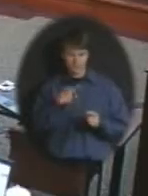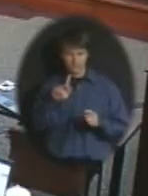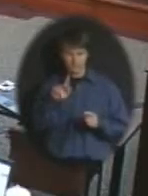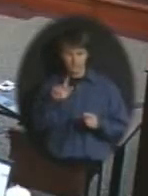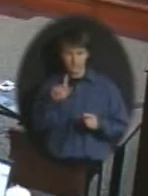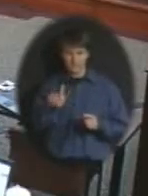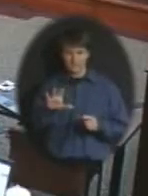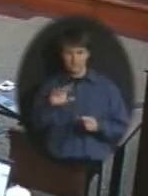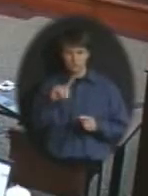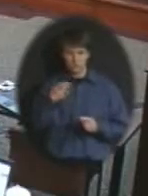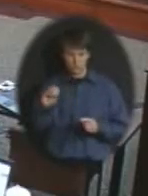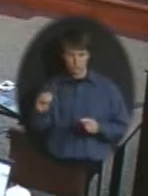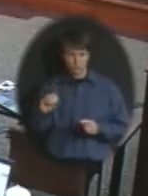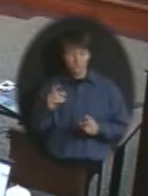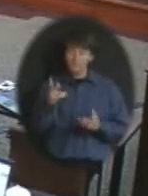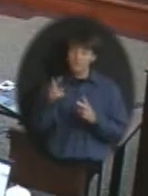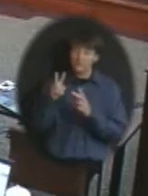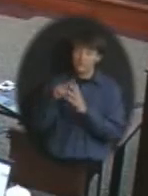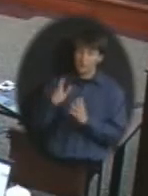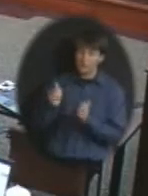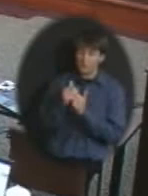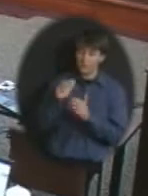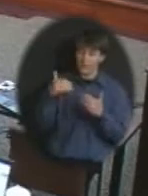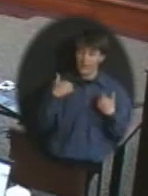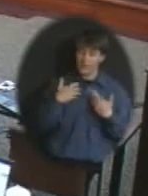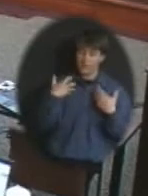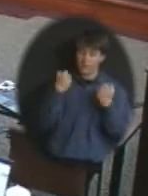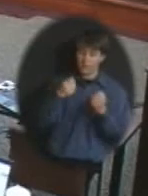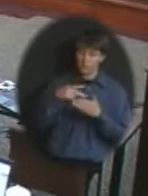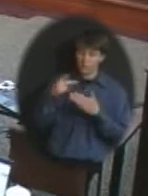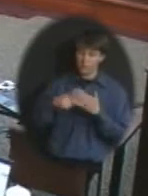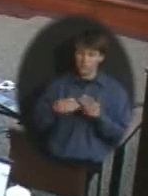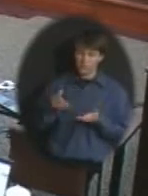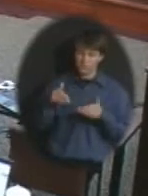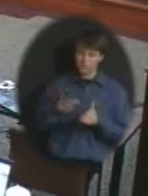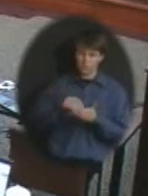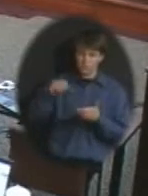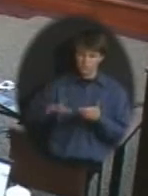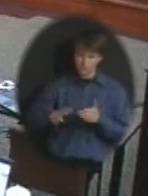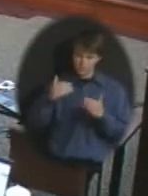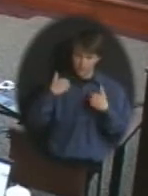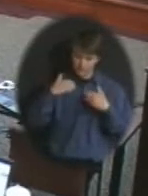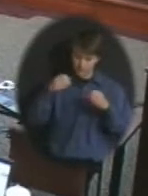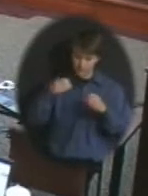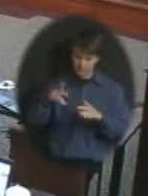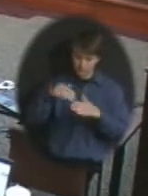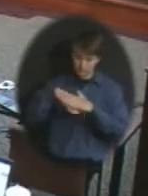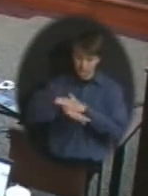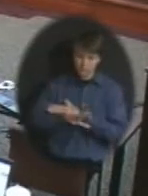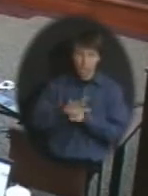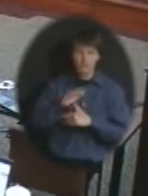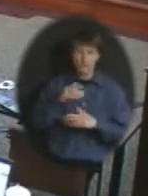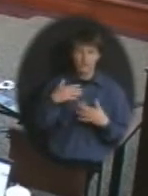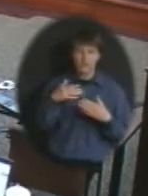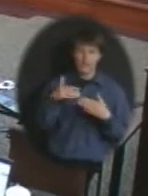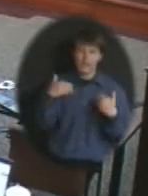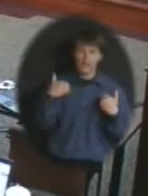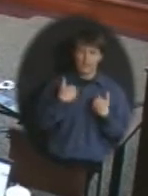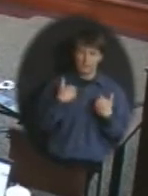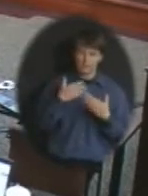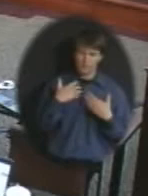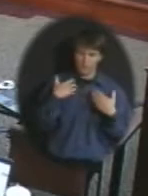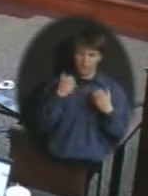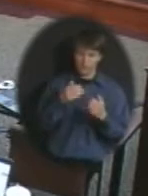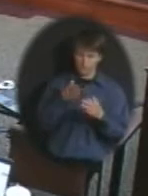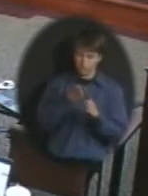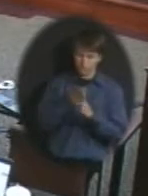The Kansas City Zoo partners with our Animal Health Program to give students opportunities to be a part of an animal health career study. 40 Animal